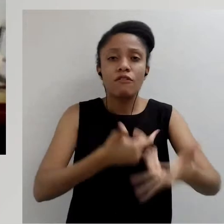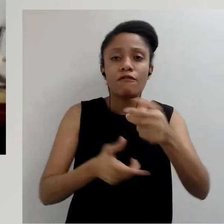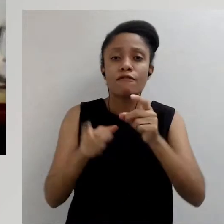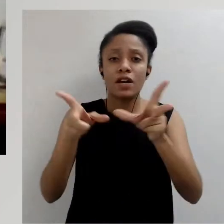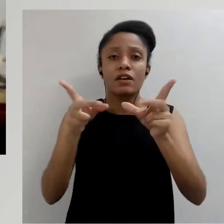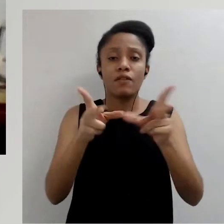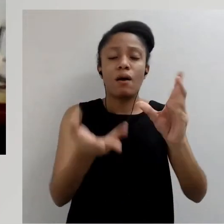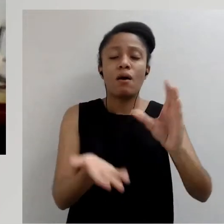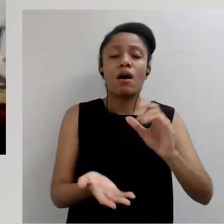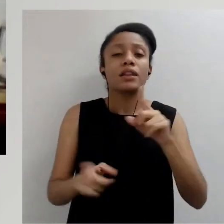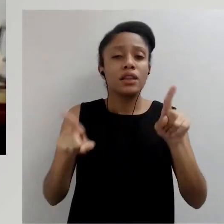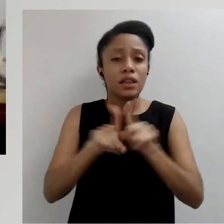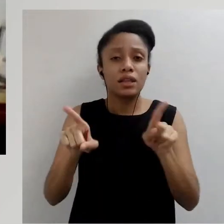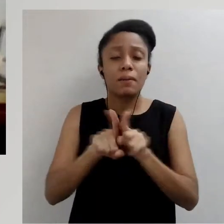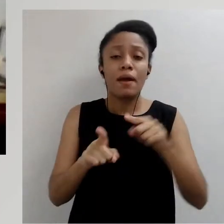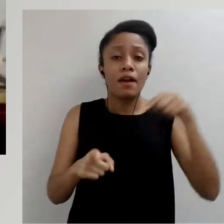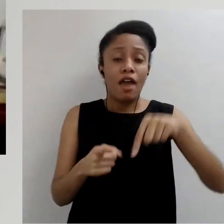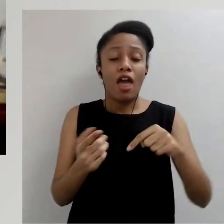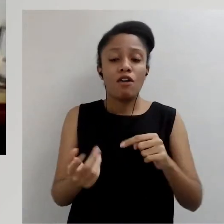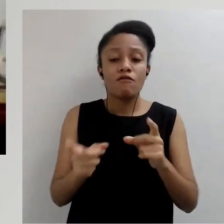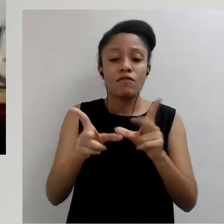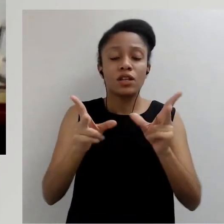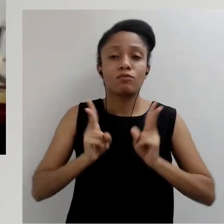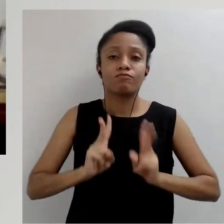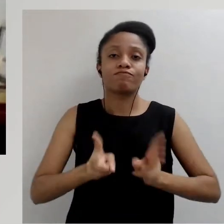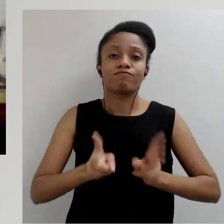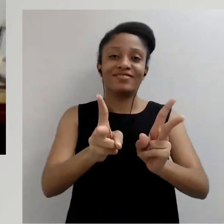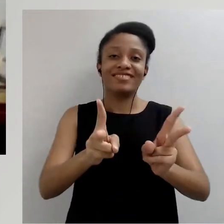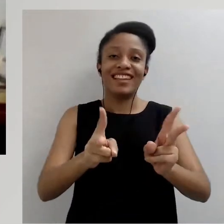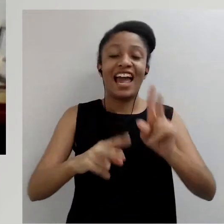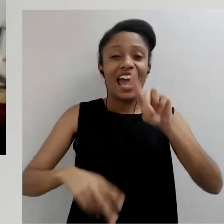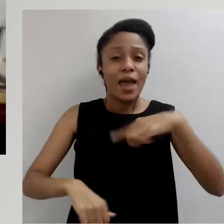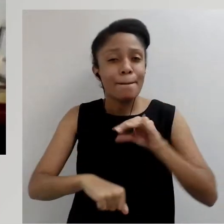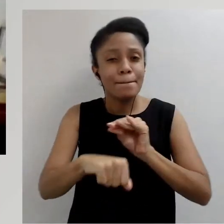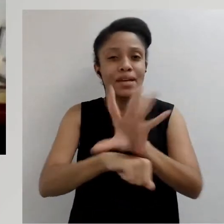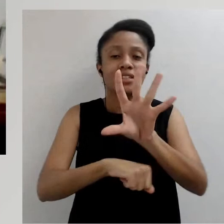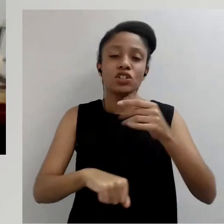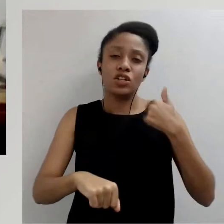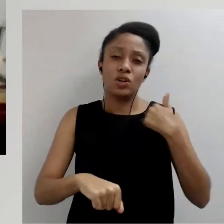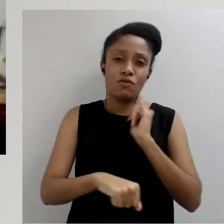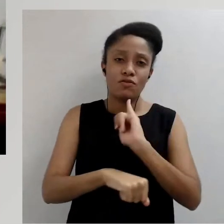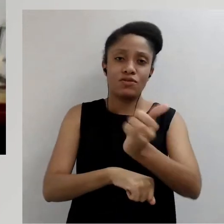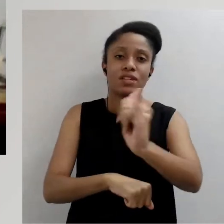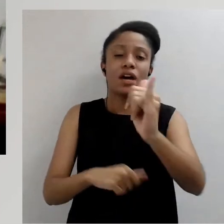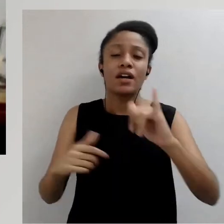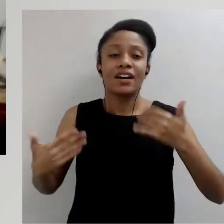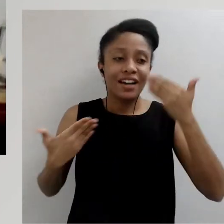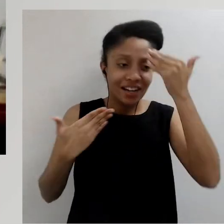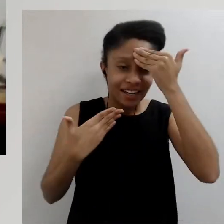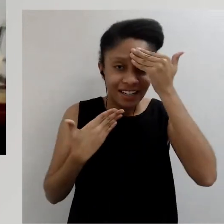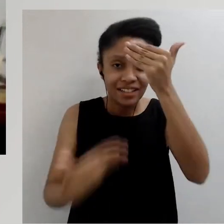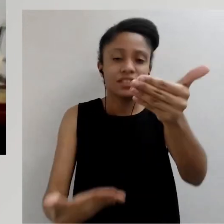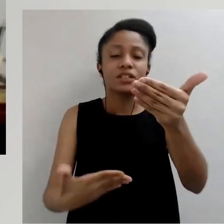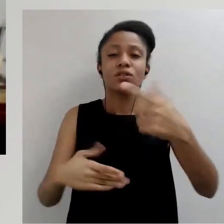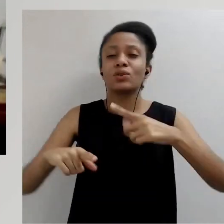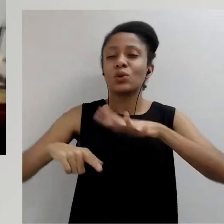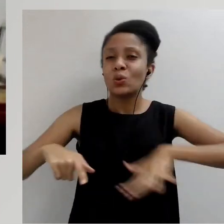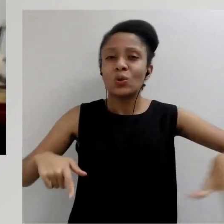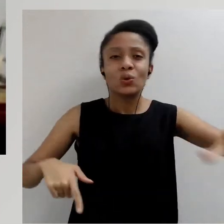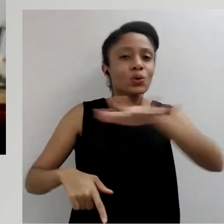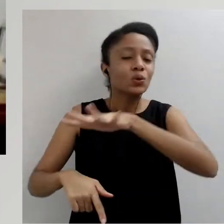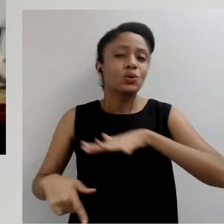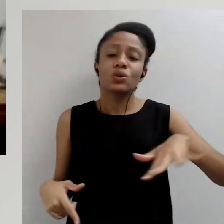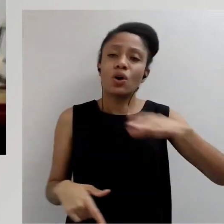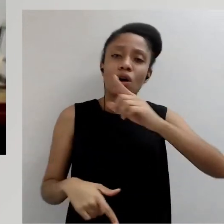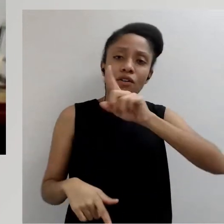have new sales and you can keep the ones you already have to be healthy. This is my message. I thank a lot all